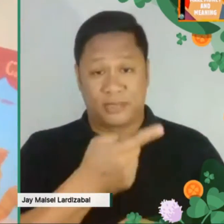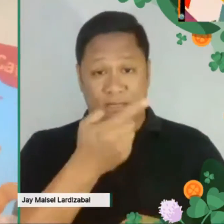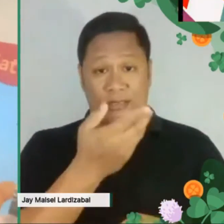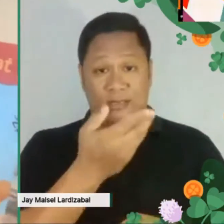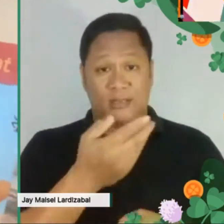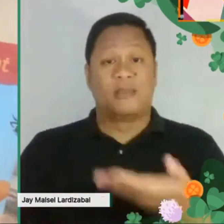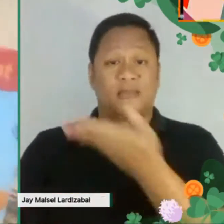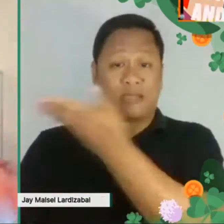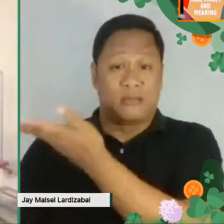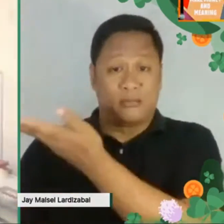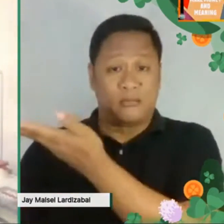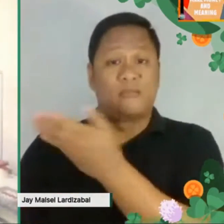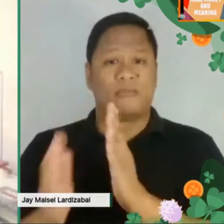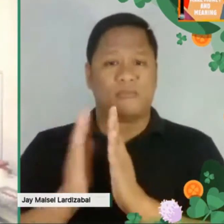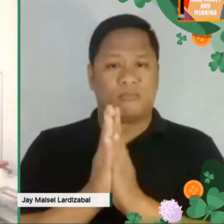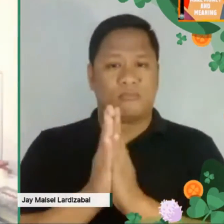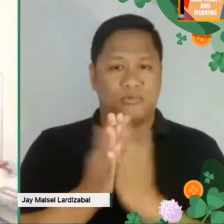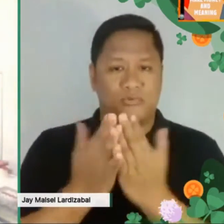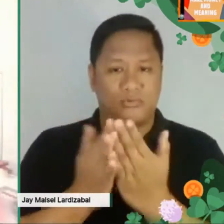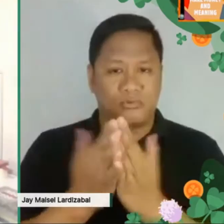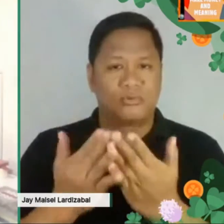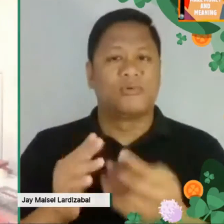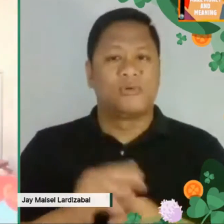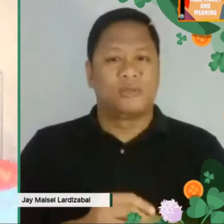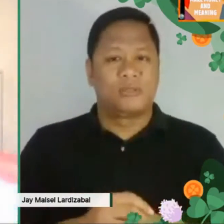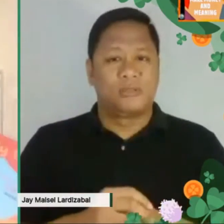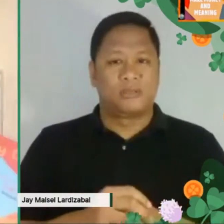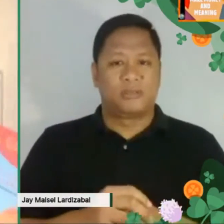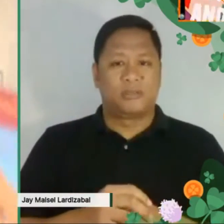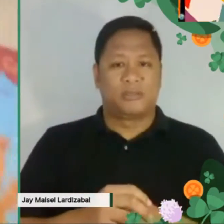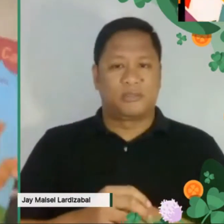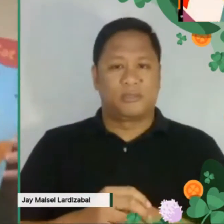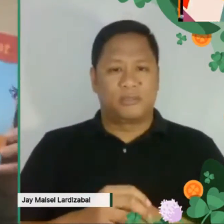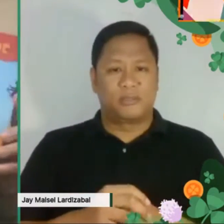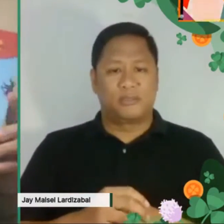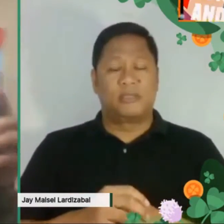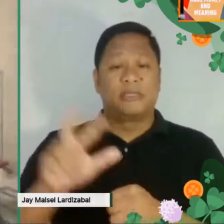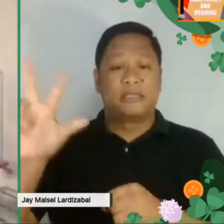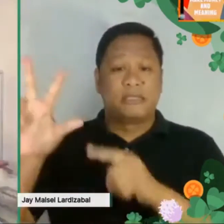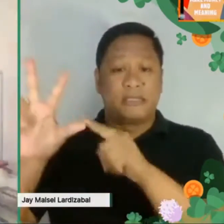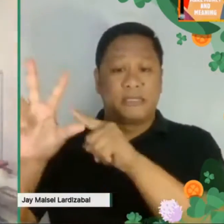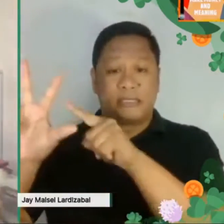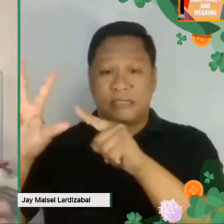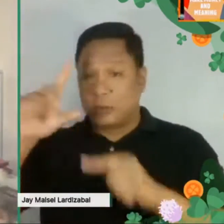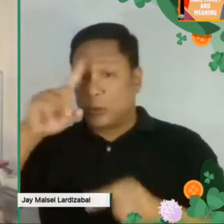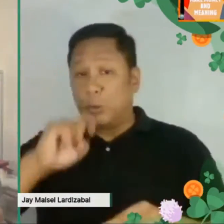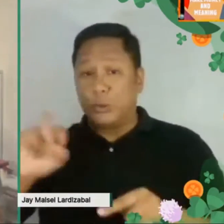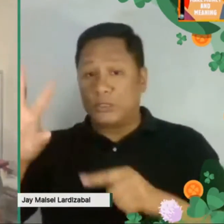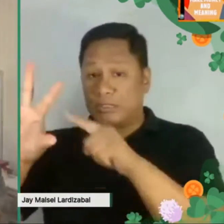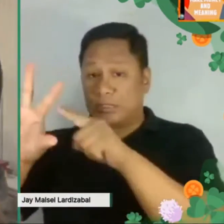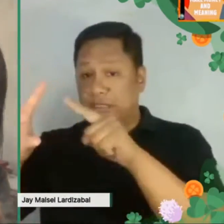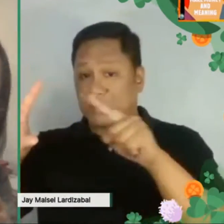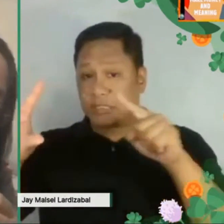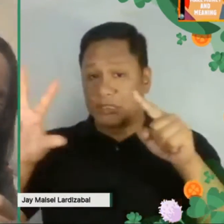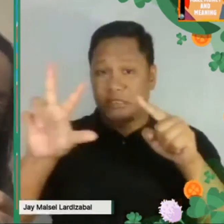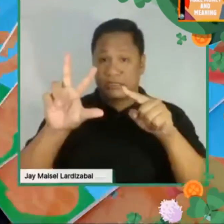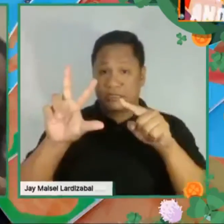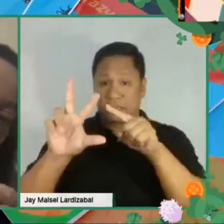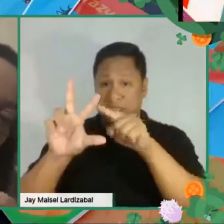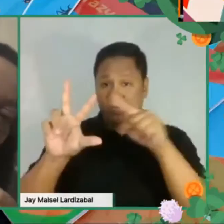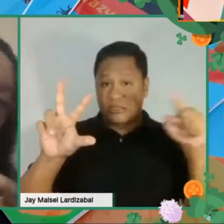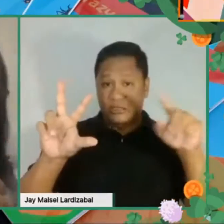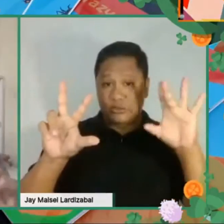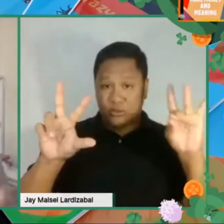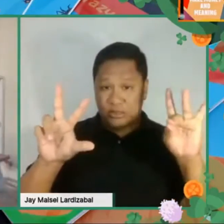geared towards it's for 3 to 8 years old, and it's got a pre, so you can see,